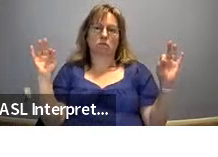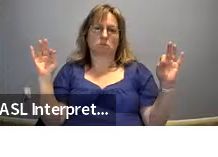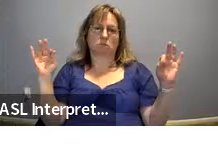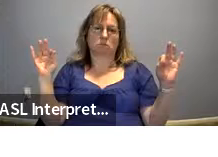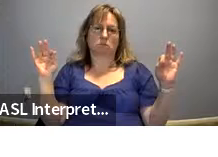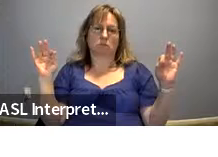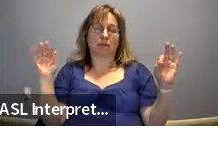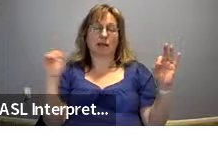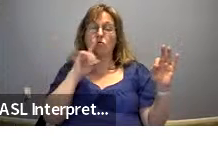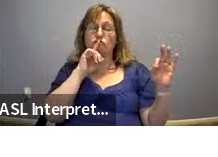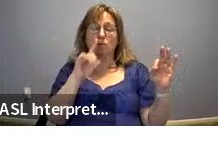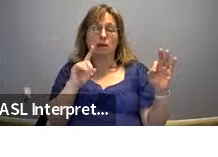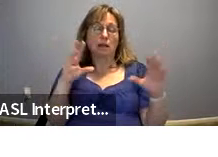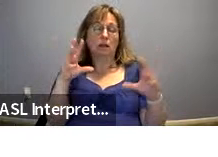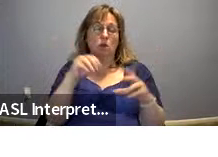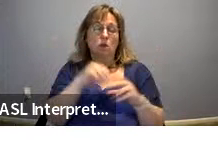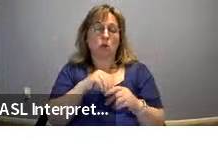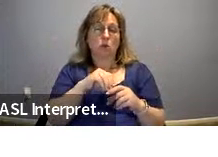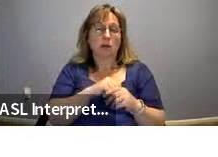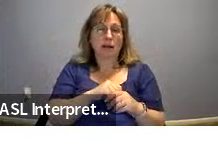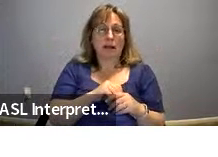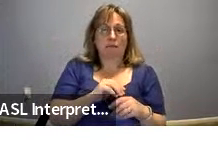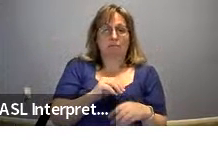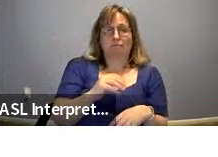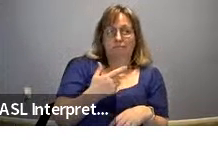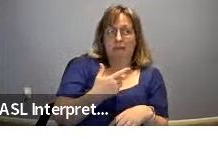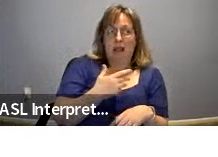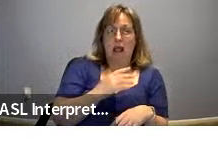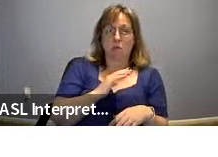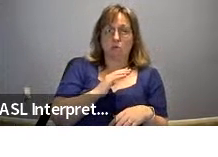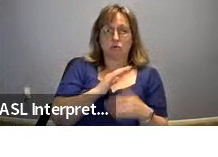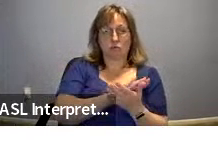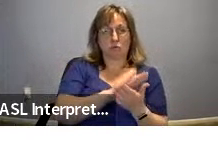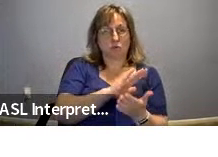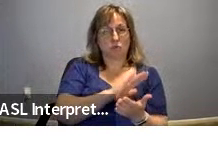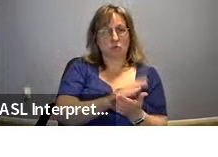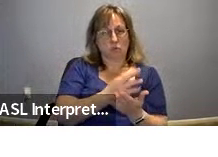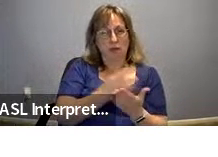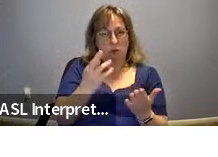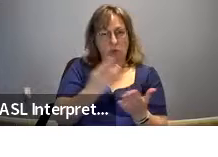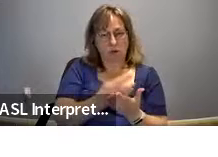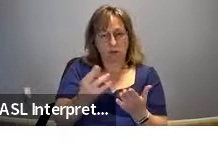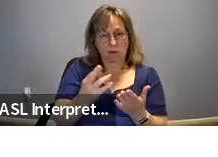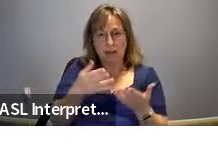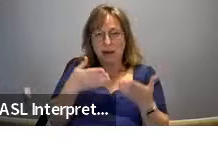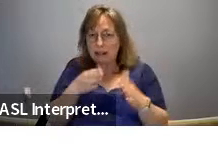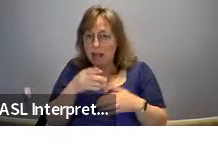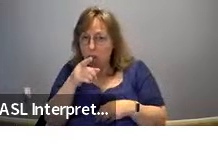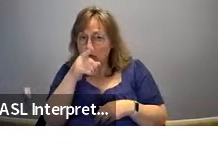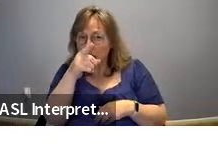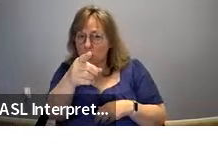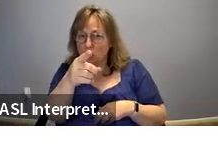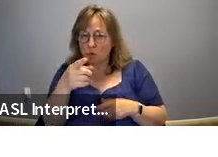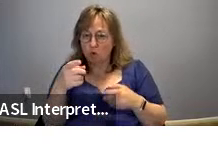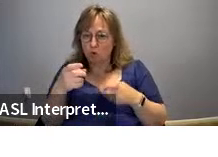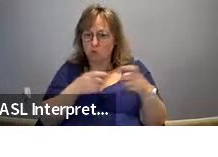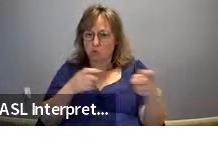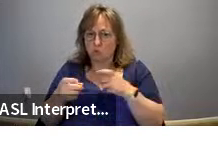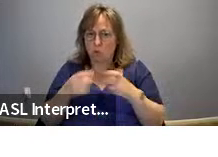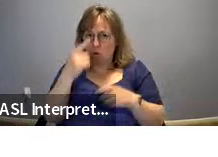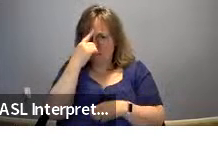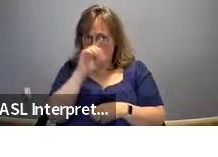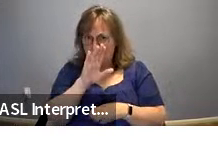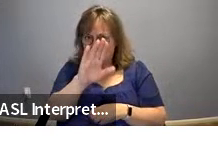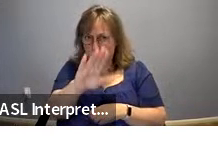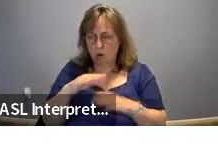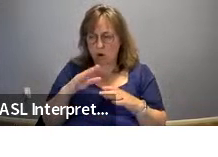filter purchase. It gives you control over your child's school device when it goes home.